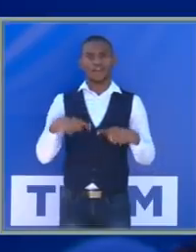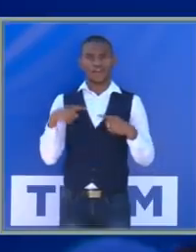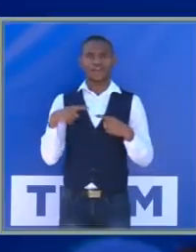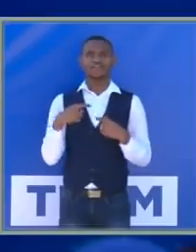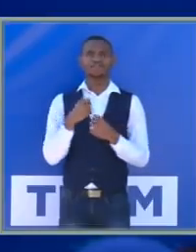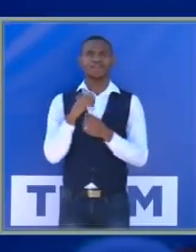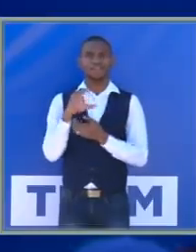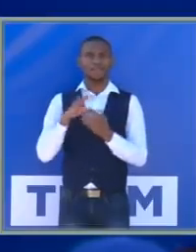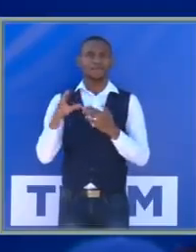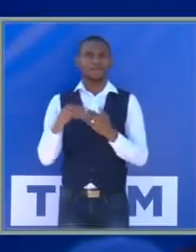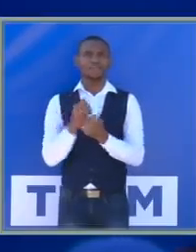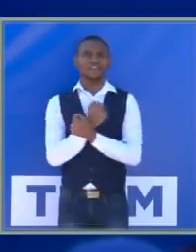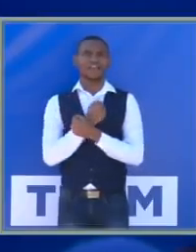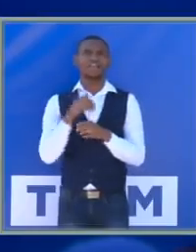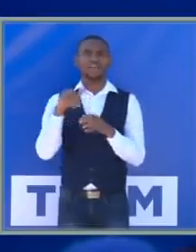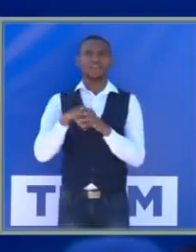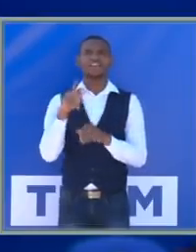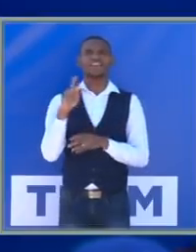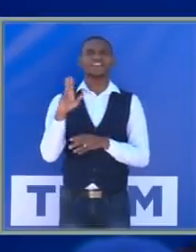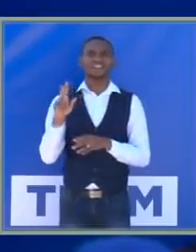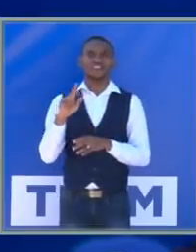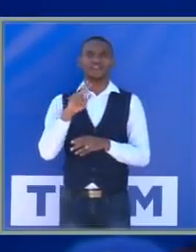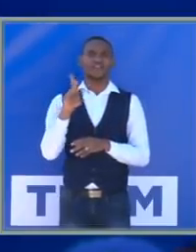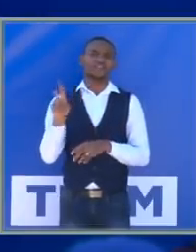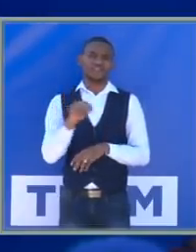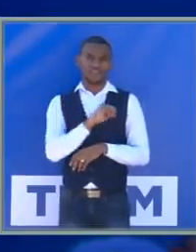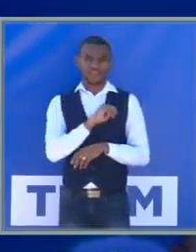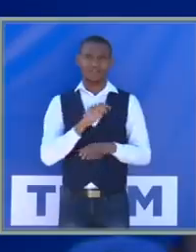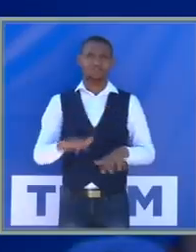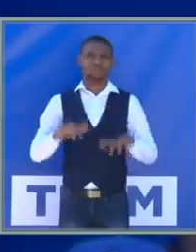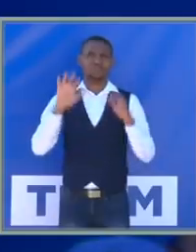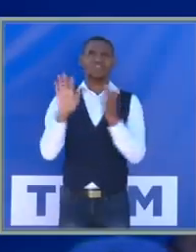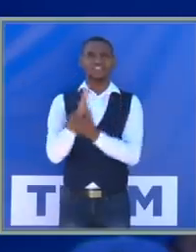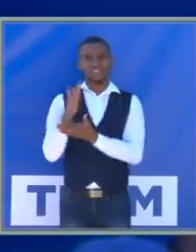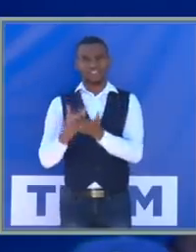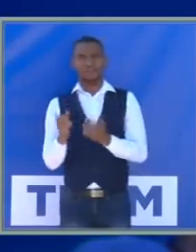in the flood in KZN and parts of the Eastern Cape.